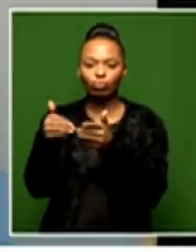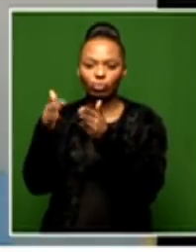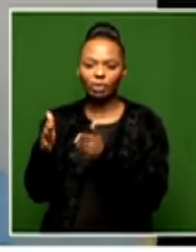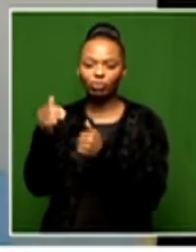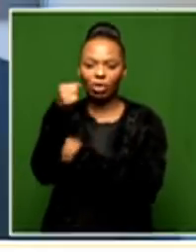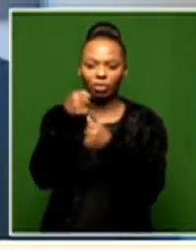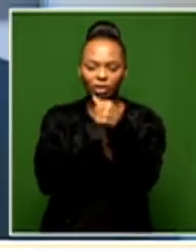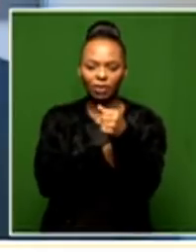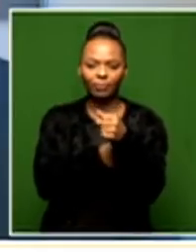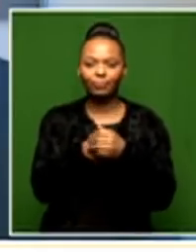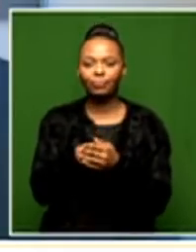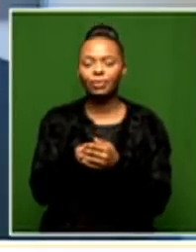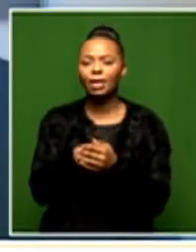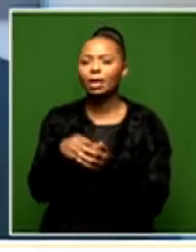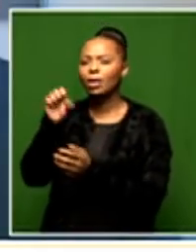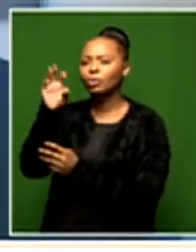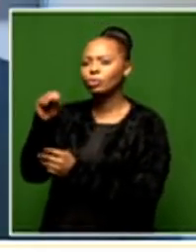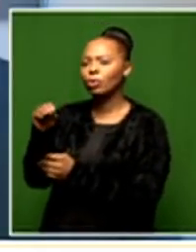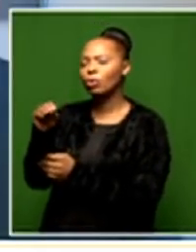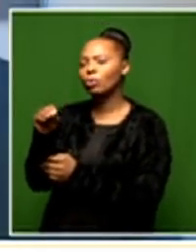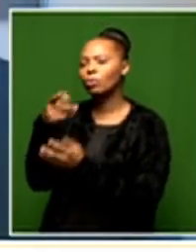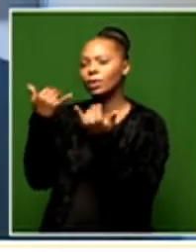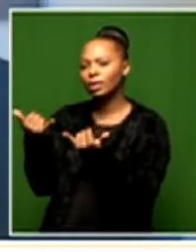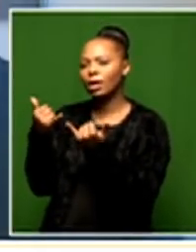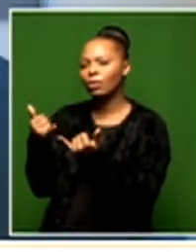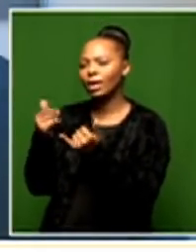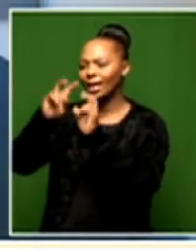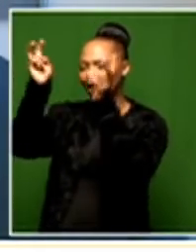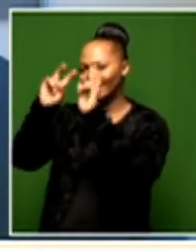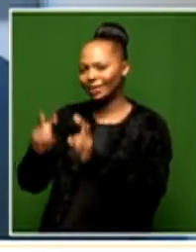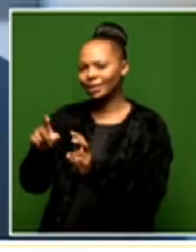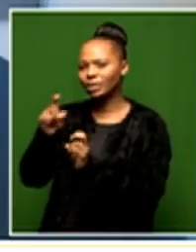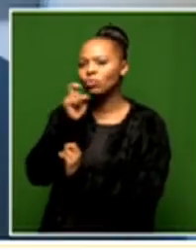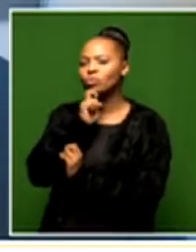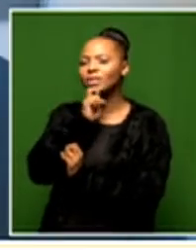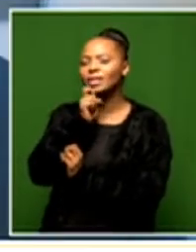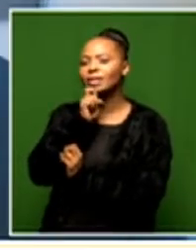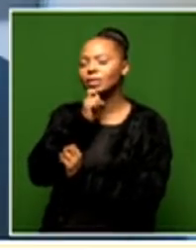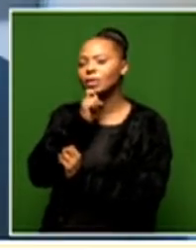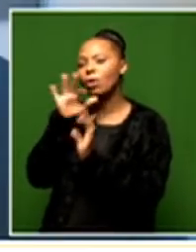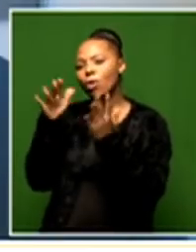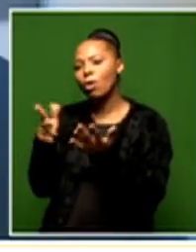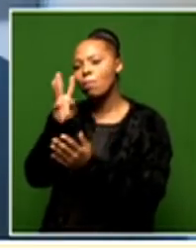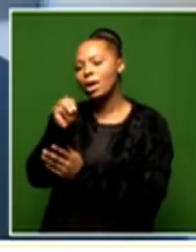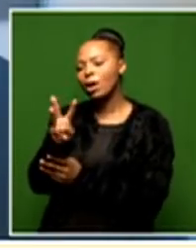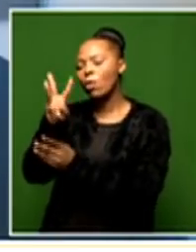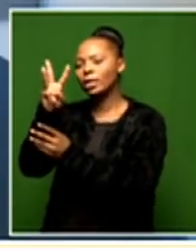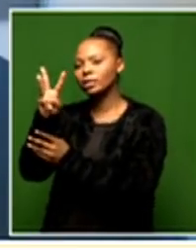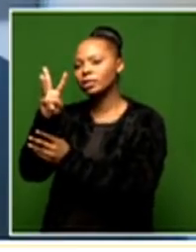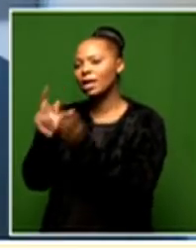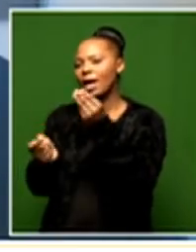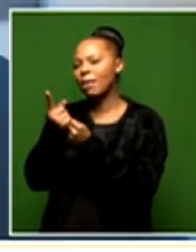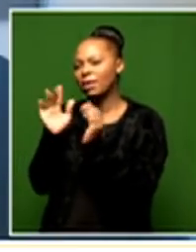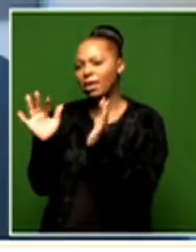structure. So, Dr. Labson, at what point of electricity usage or megawatts does this